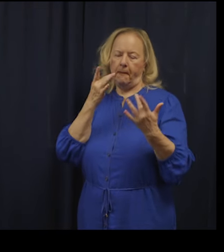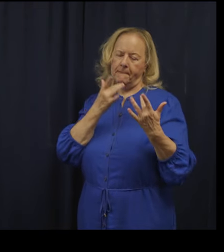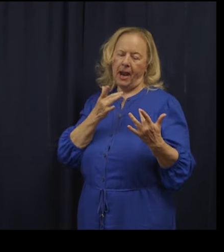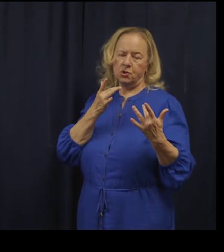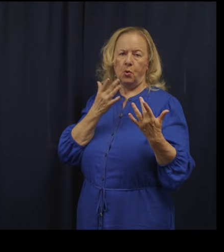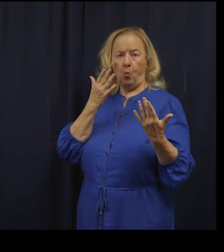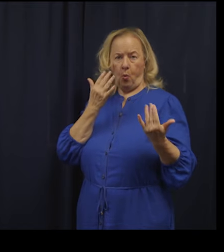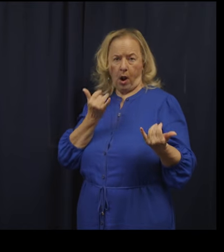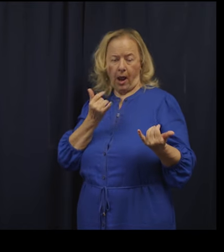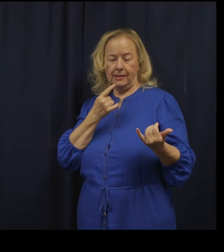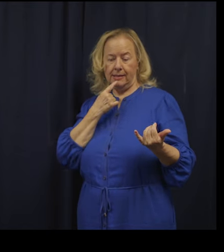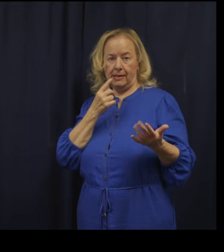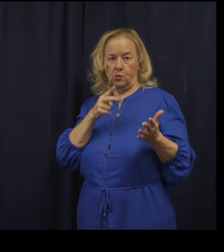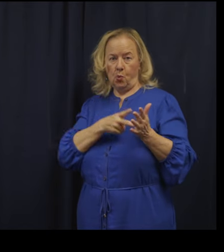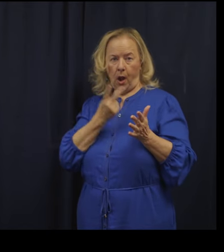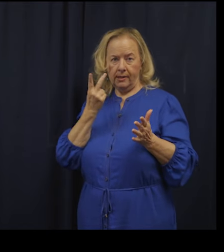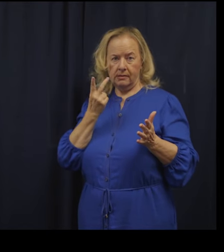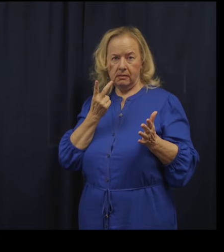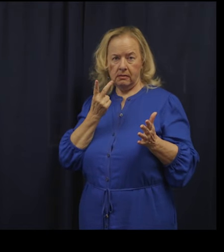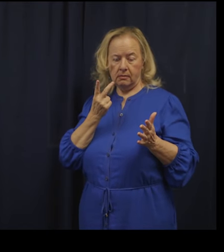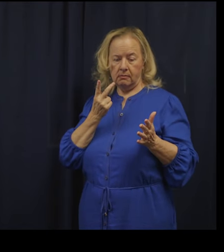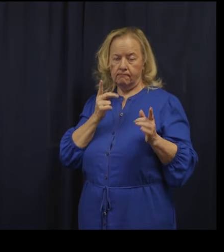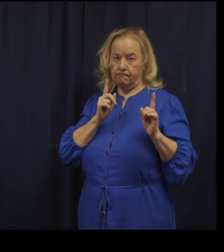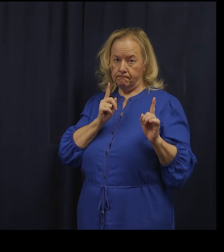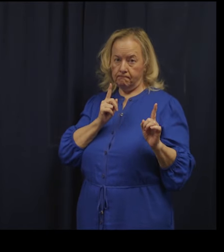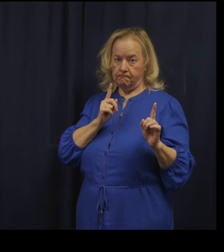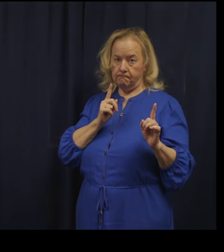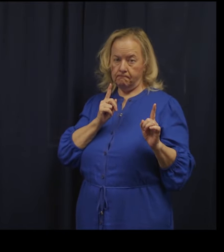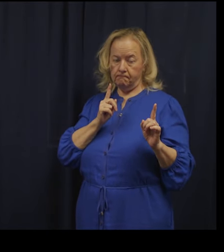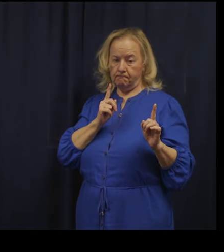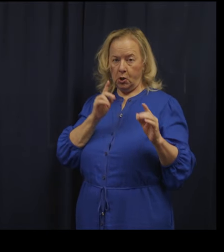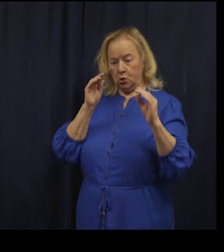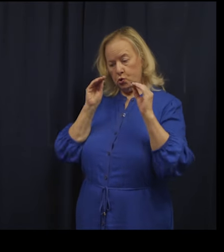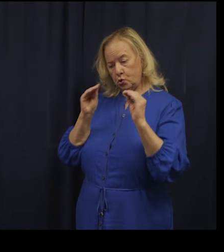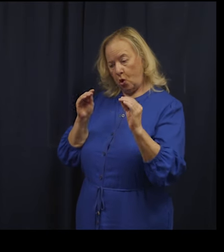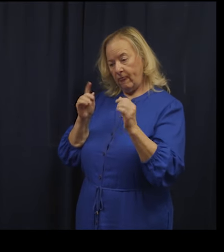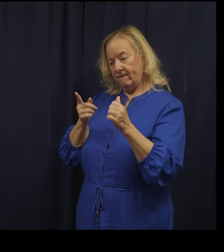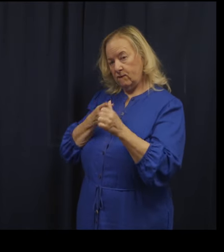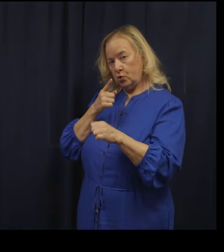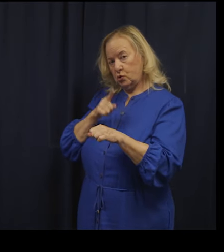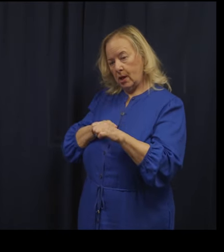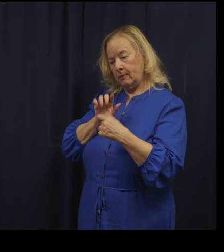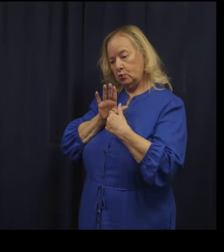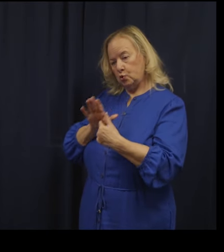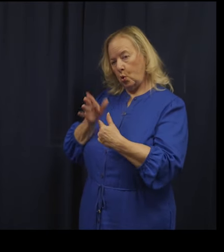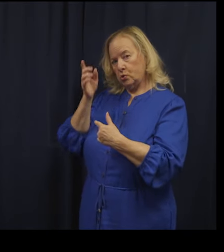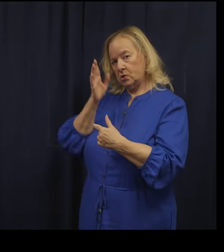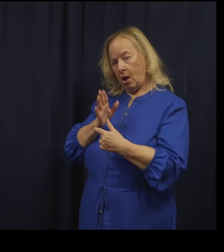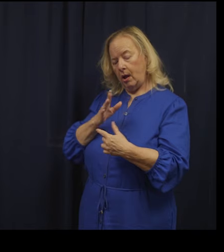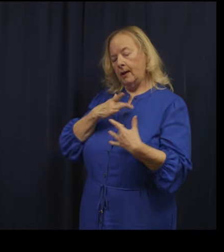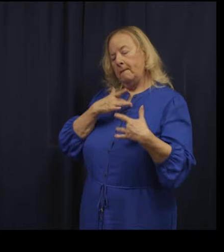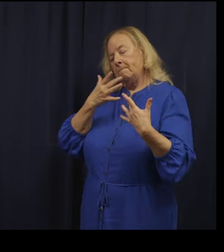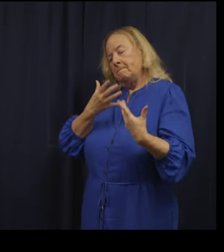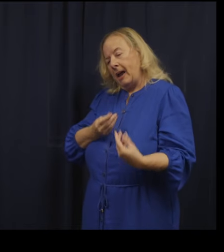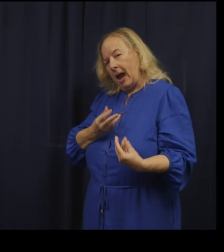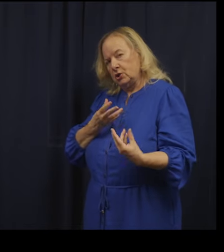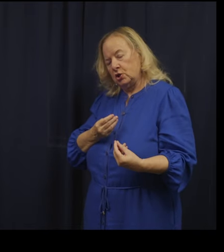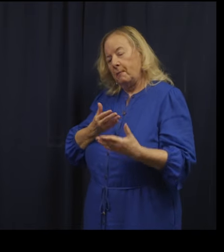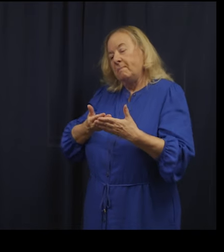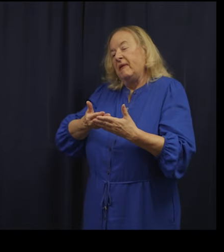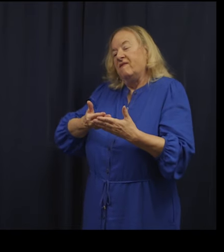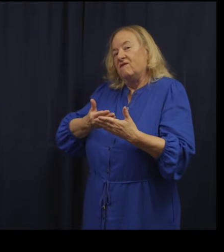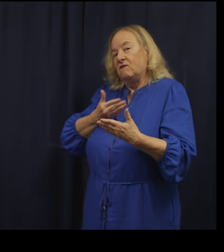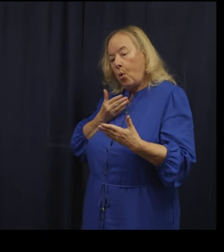Why is it mentioned twice? Listen to this. It is taught that the first time it represents God's compassion before